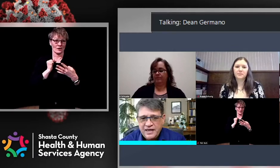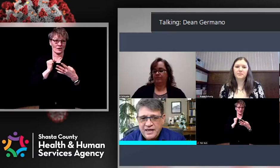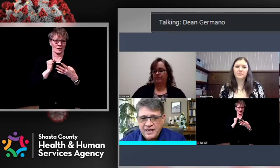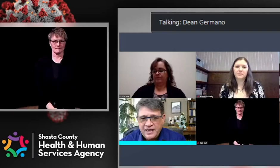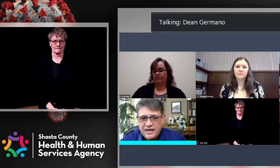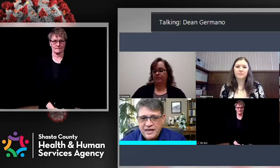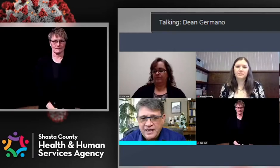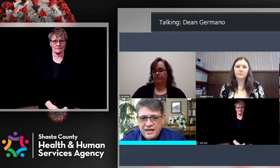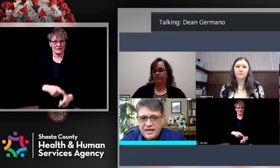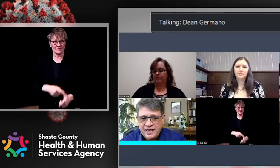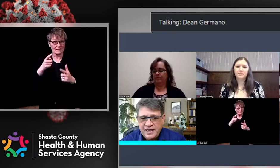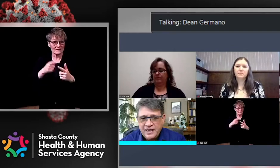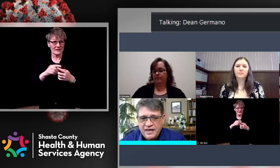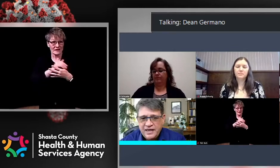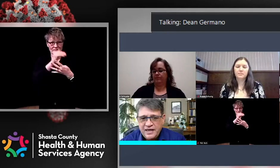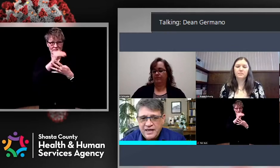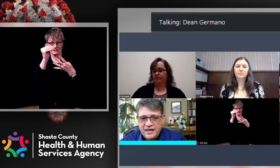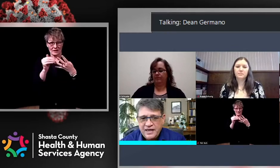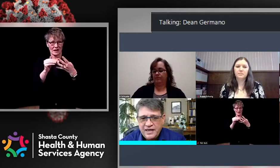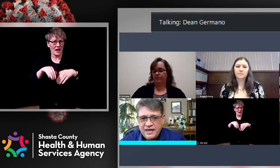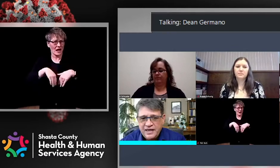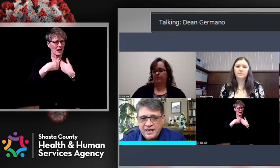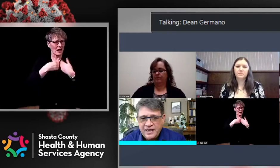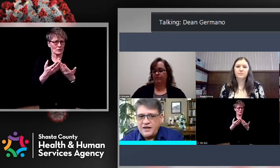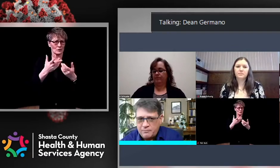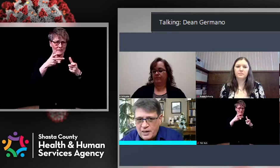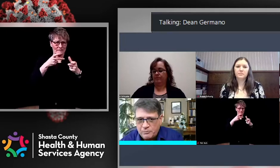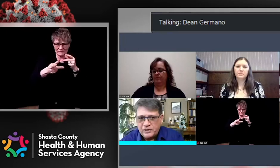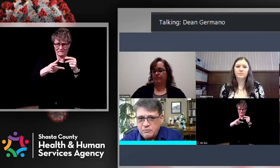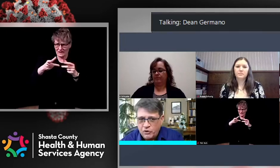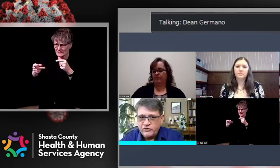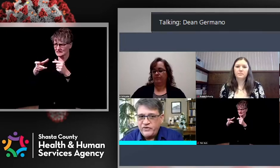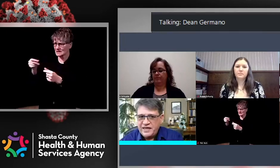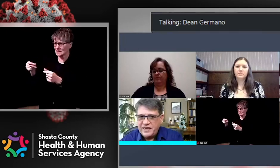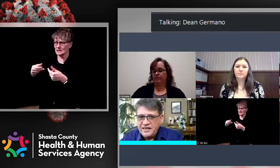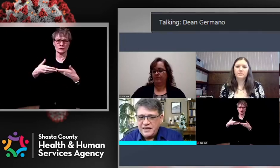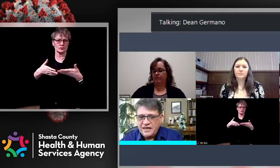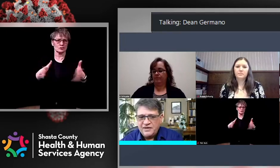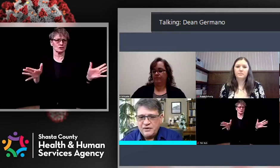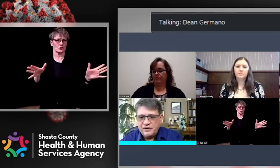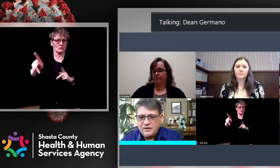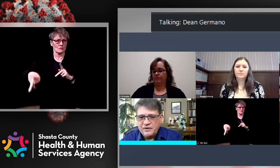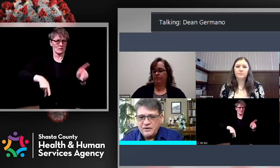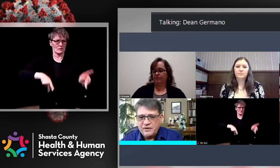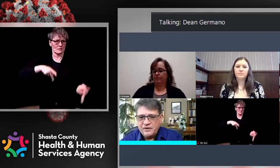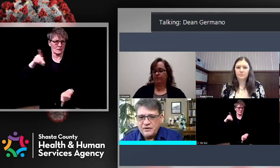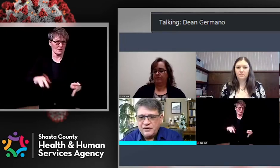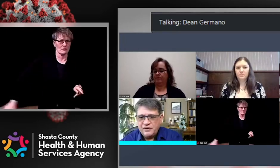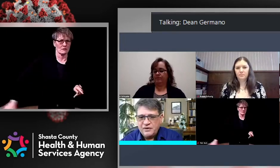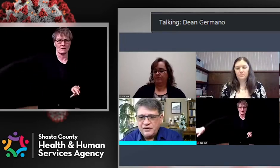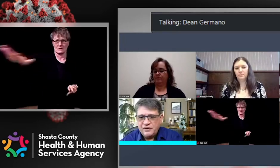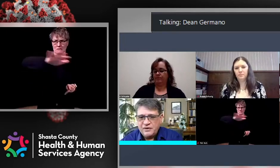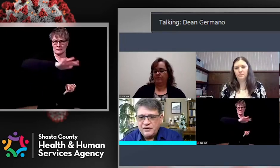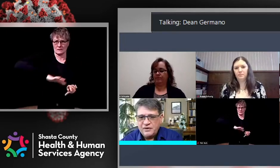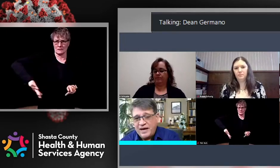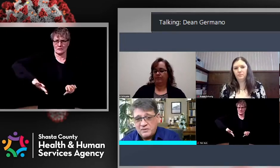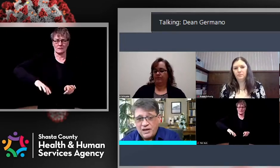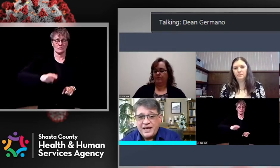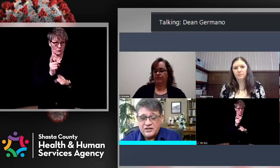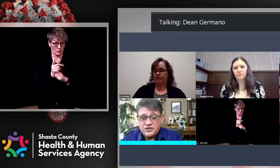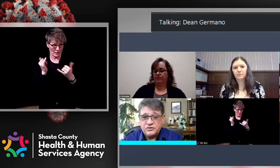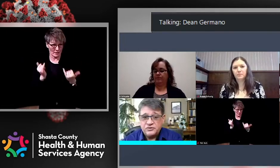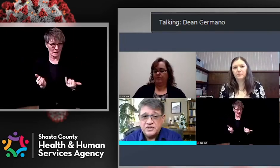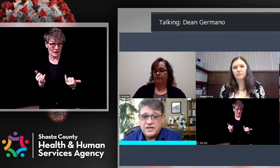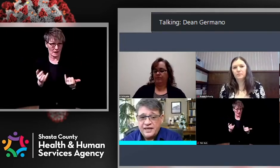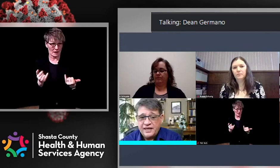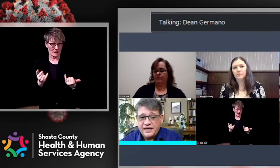the general public after that? So, you know, everyone is, I think, properly motivated. I think we're limited right now by the